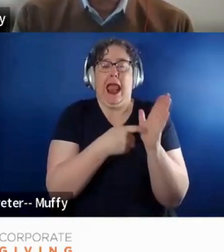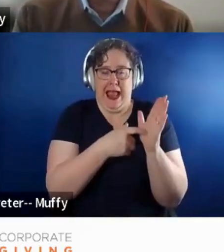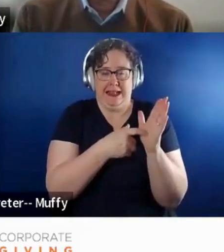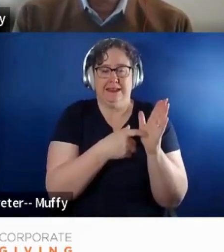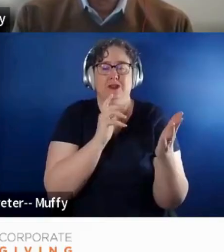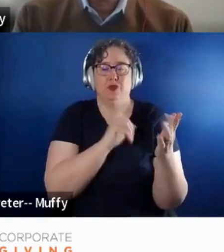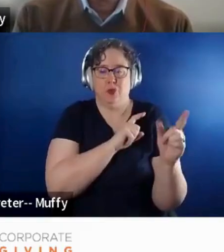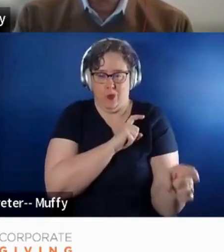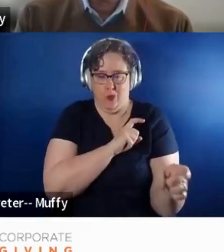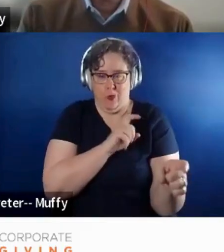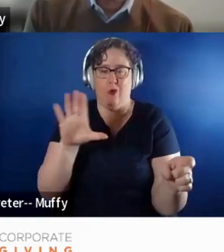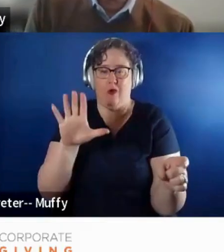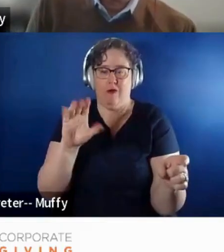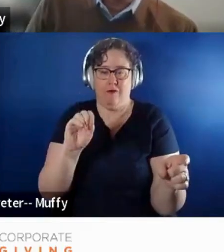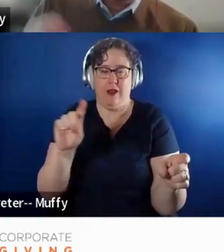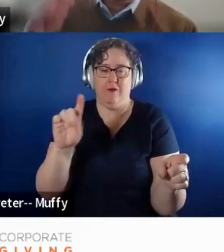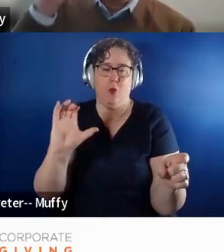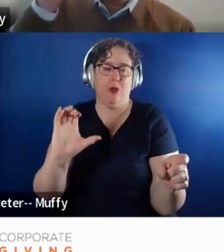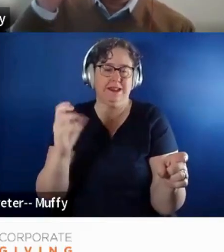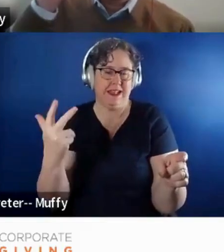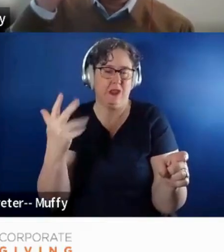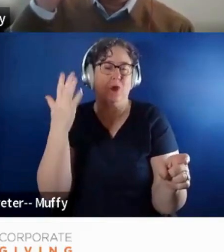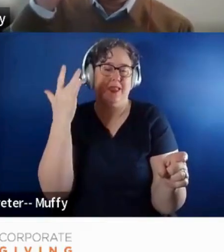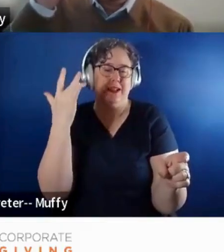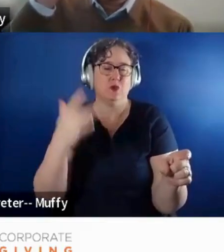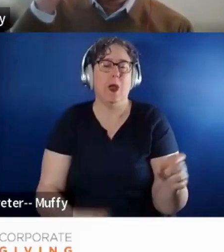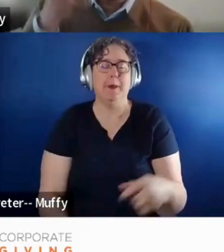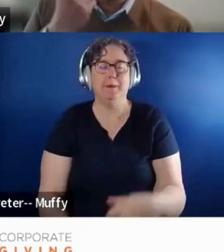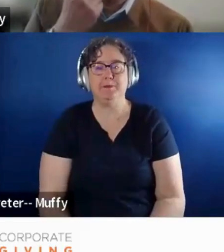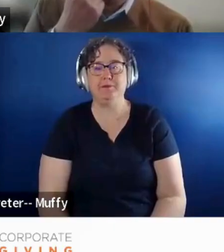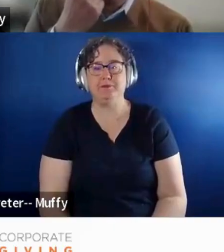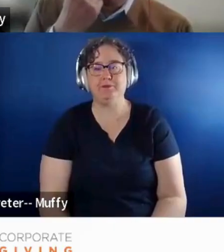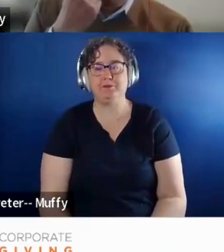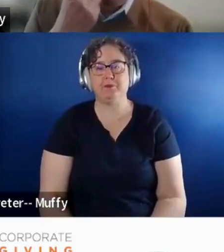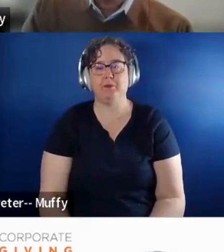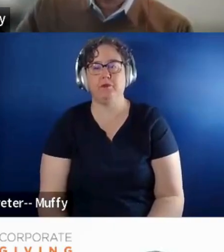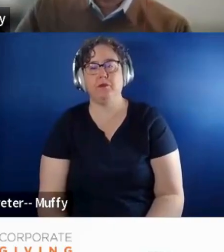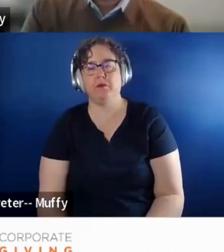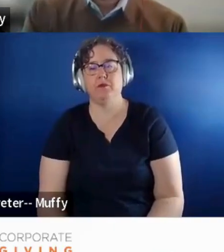501c3. That's the reason behind it, in case you're wondering.